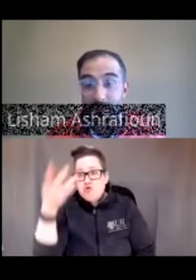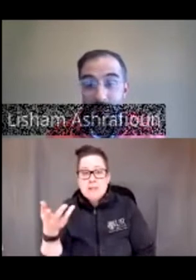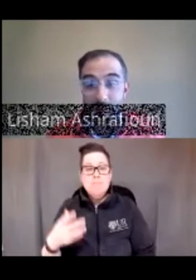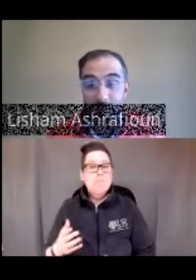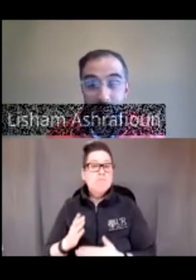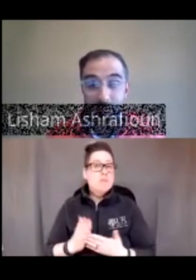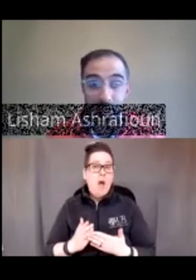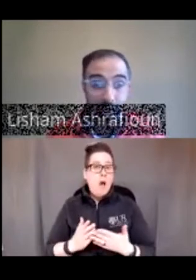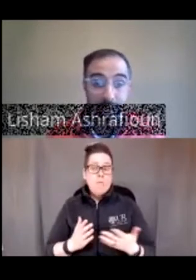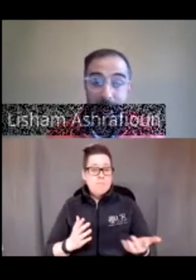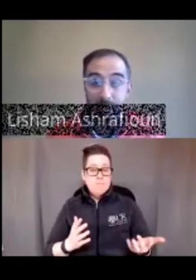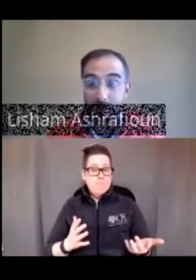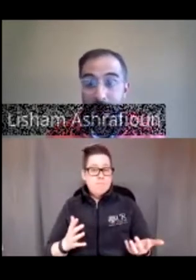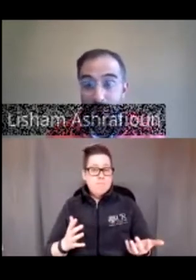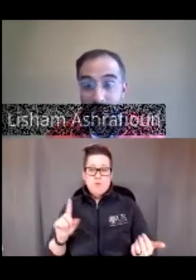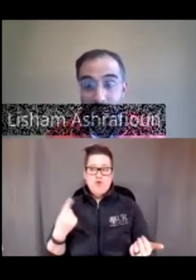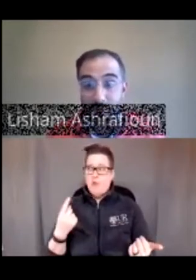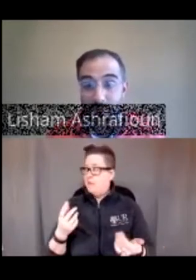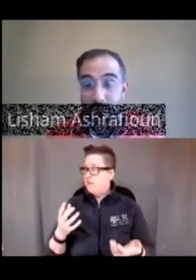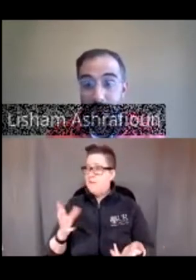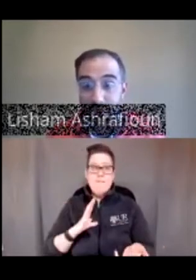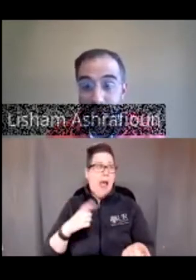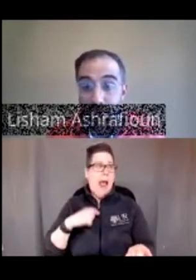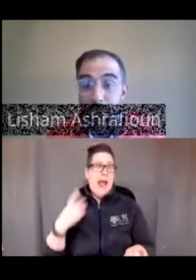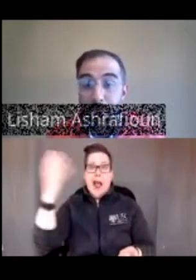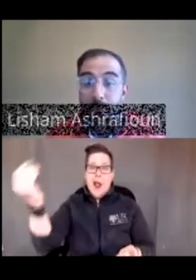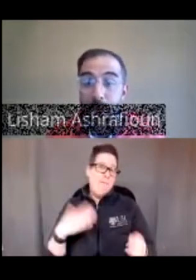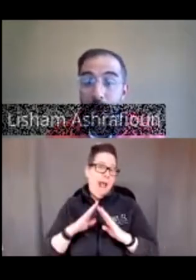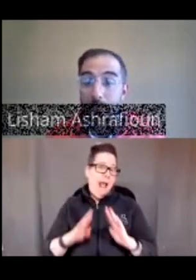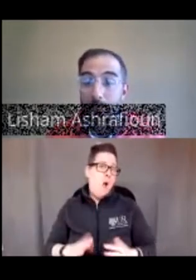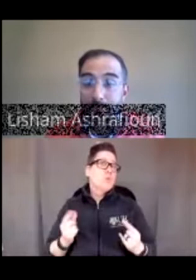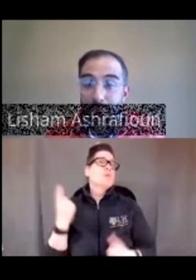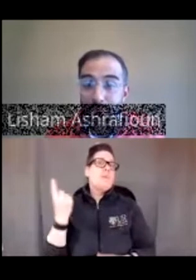it's just been, getting out of their house and doing something else.